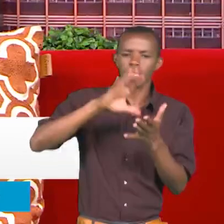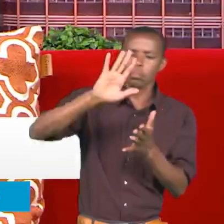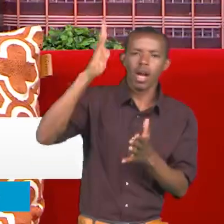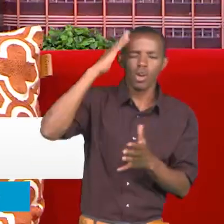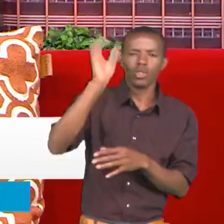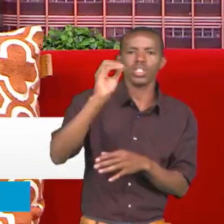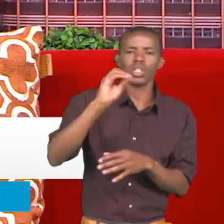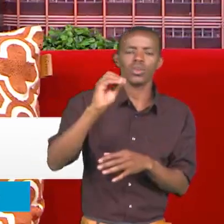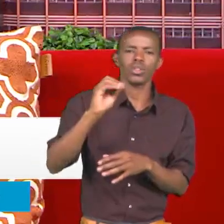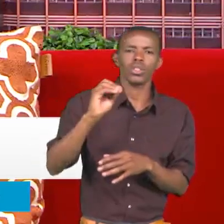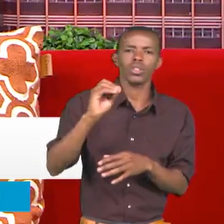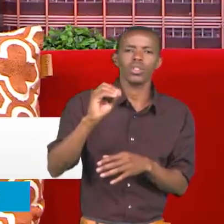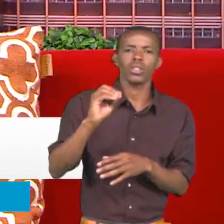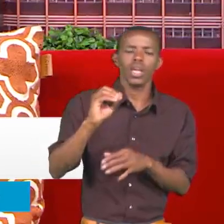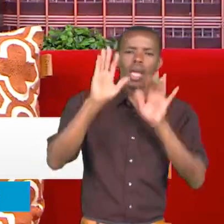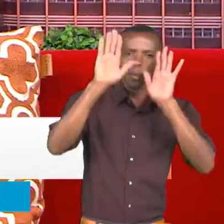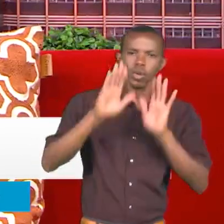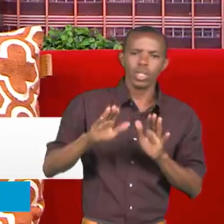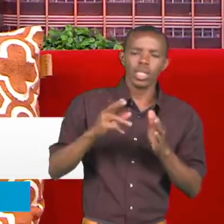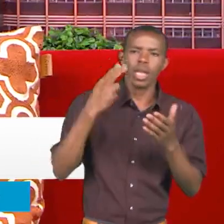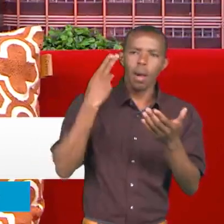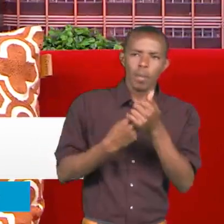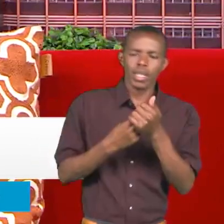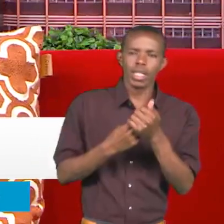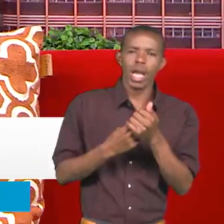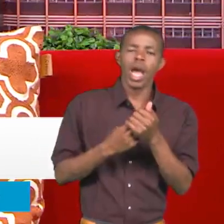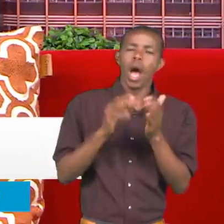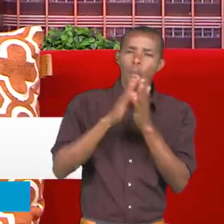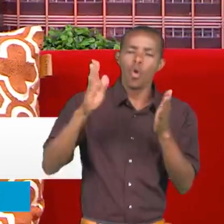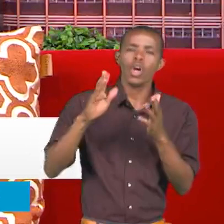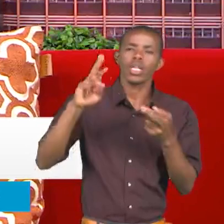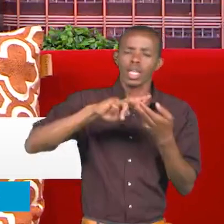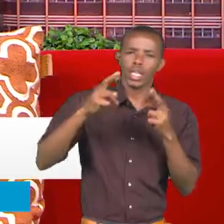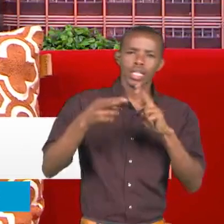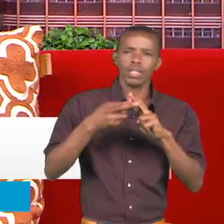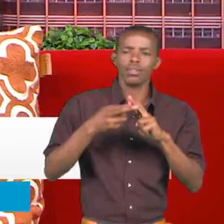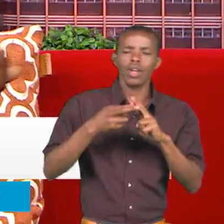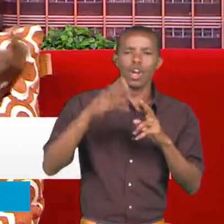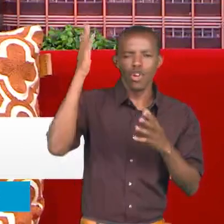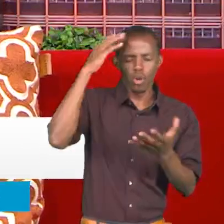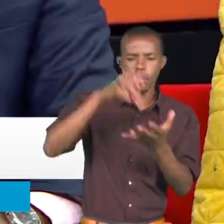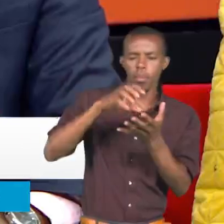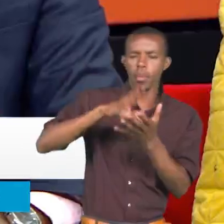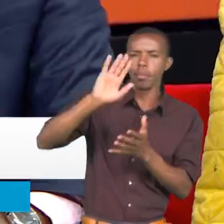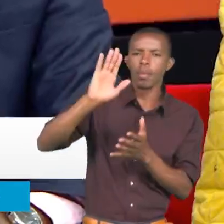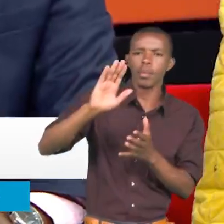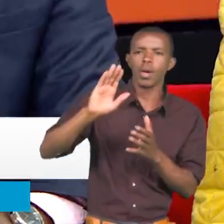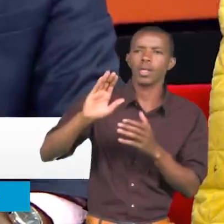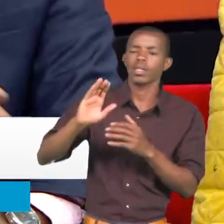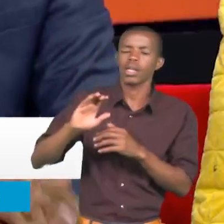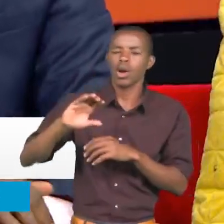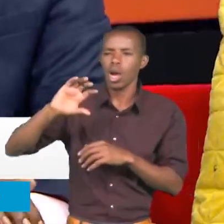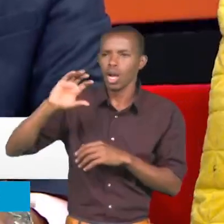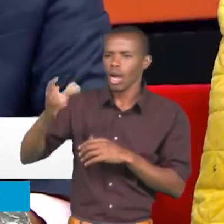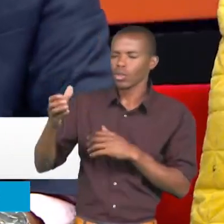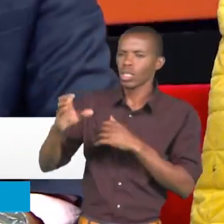think everyone knows their status. So it's important that partners, and especially sexual partners, it's important that they know their status. Over-the-counter situation now,